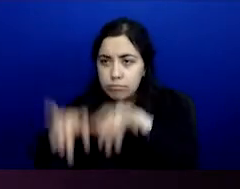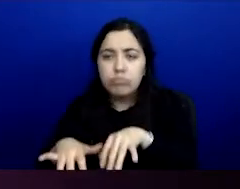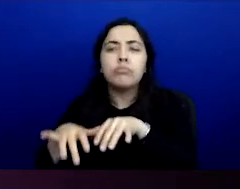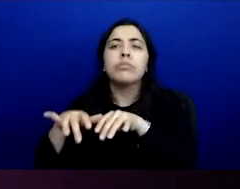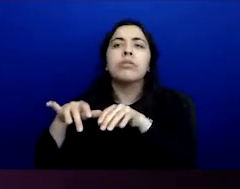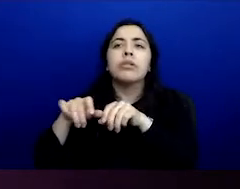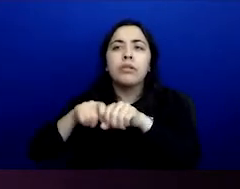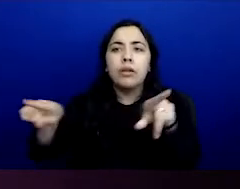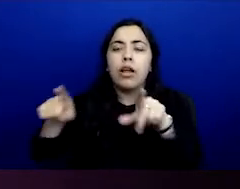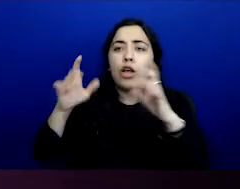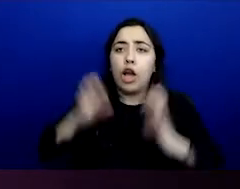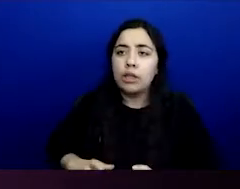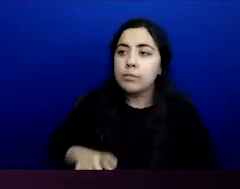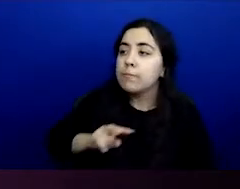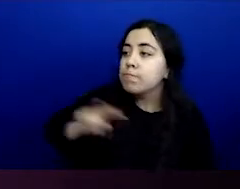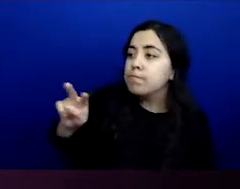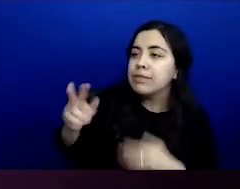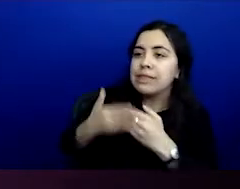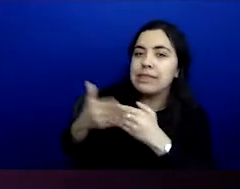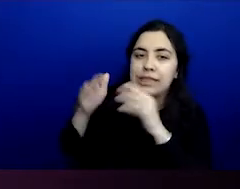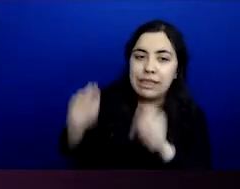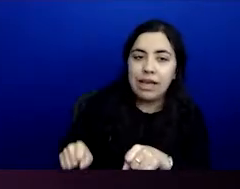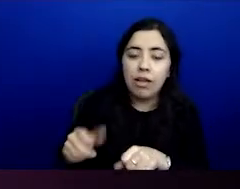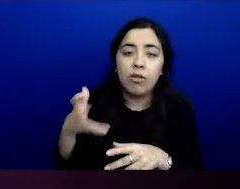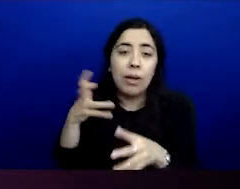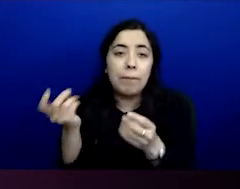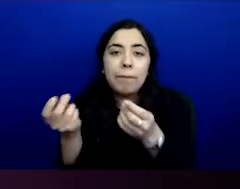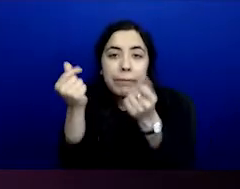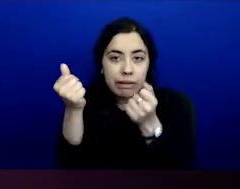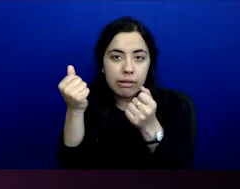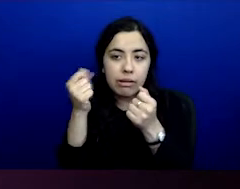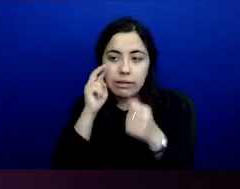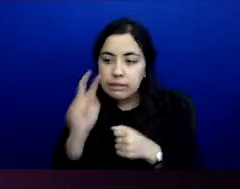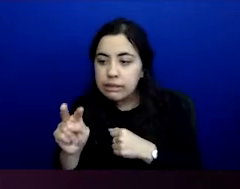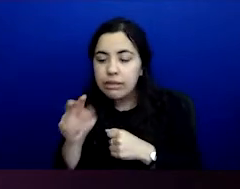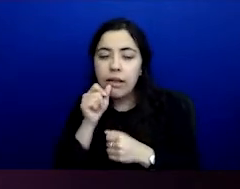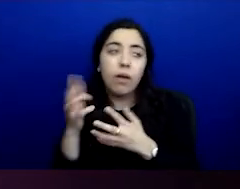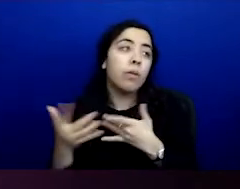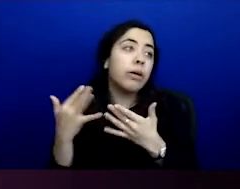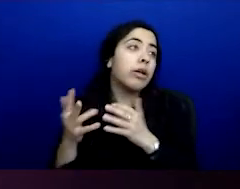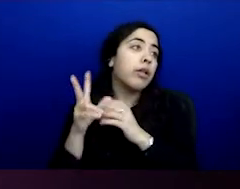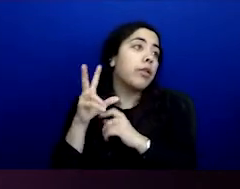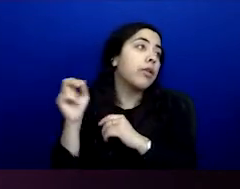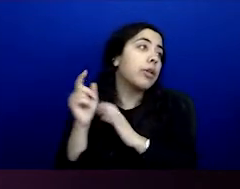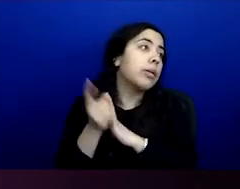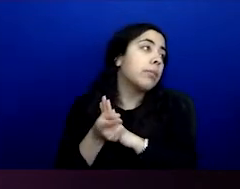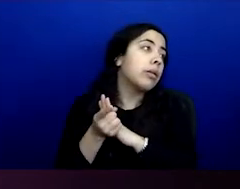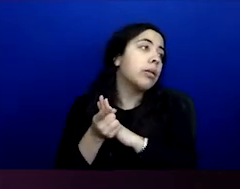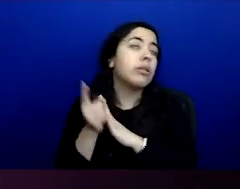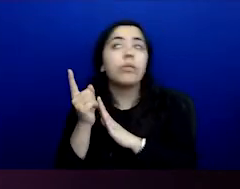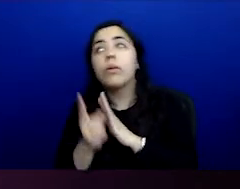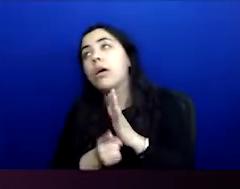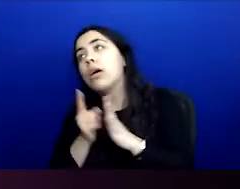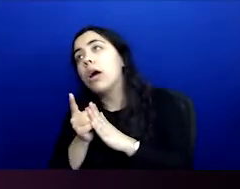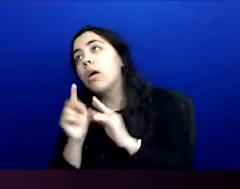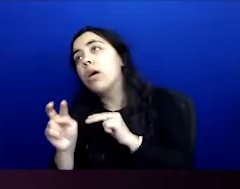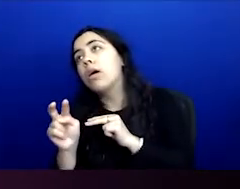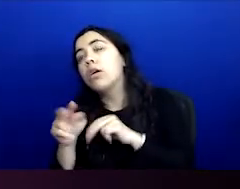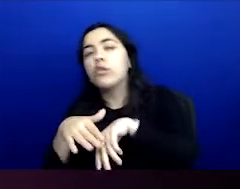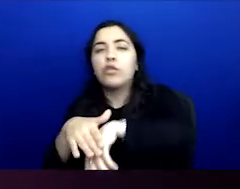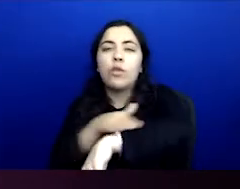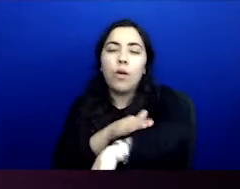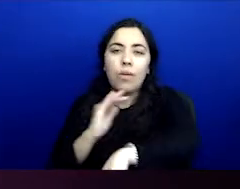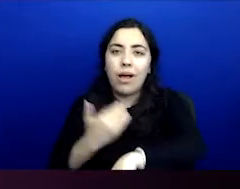see content updates immediately, and we don't want to have to wait for, you know, a 30-minute, hour-long build that just slows down our iteration